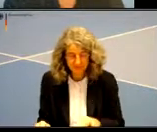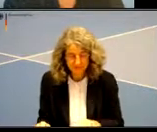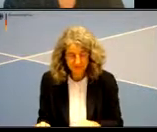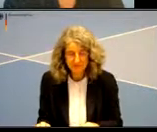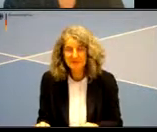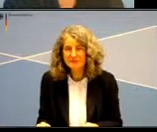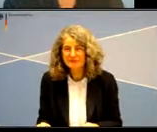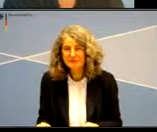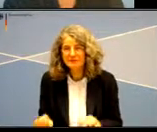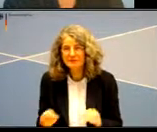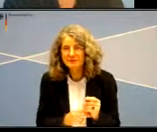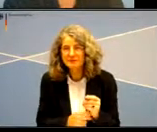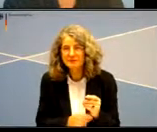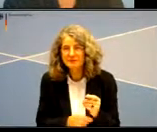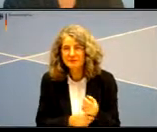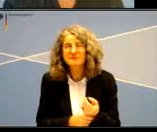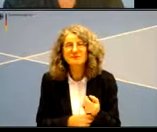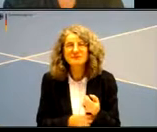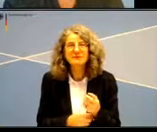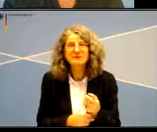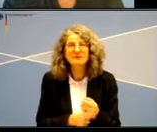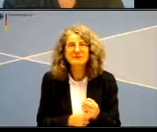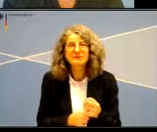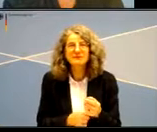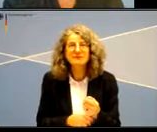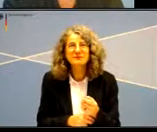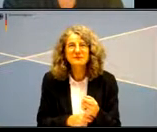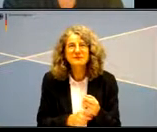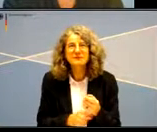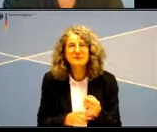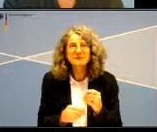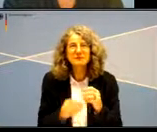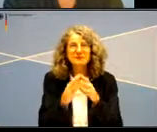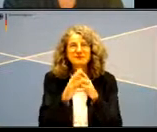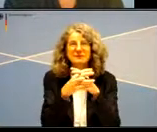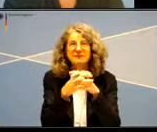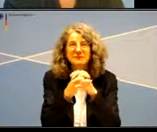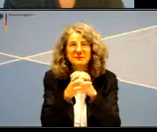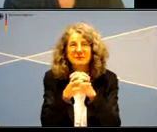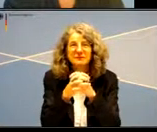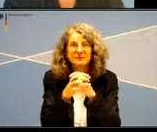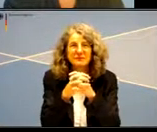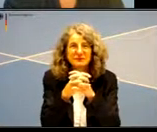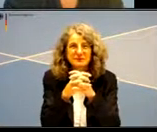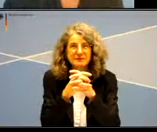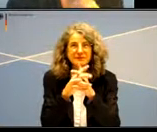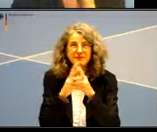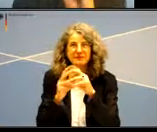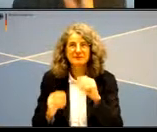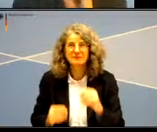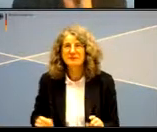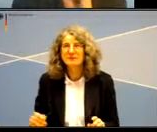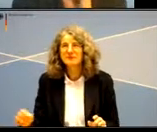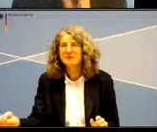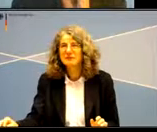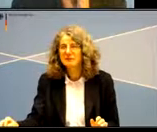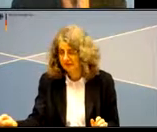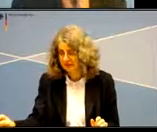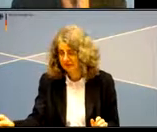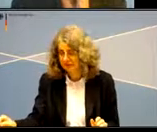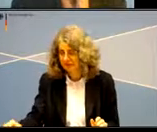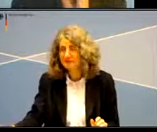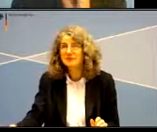and with all my respect to Janusz, 10 years ago or 15 years ago, when I started to work on energy, I was the only